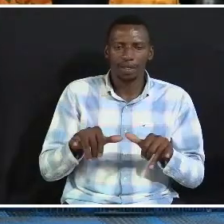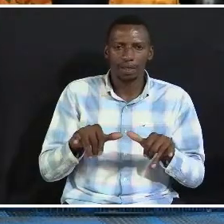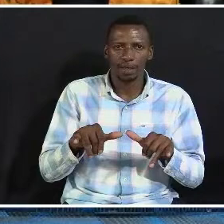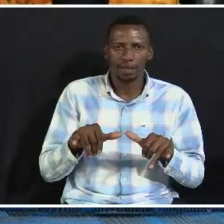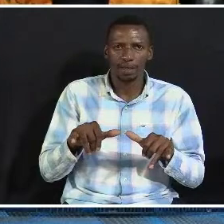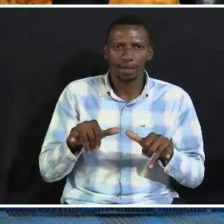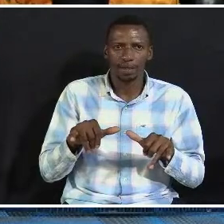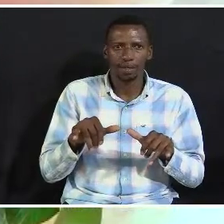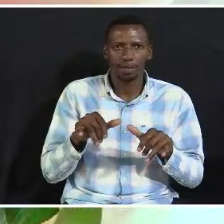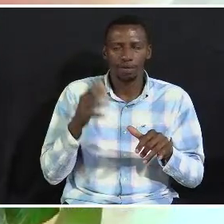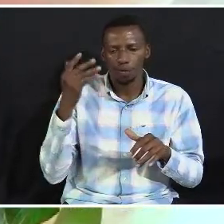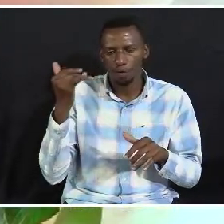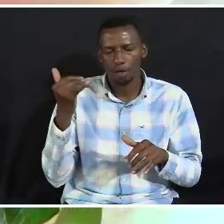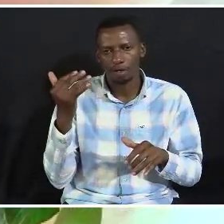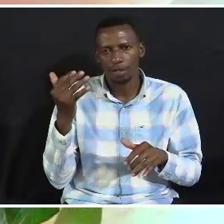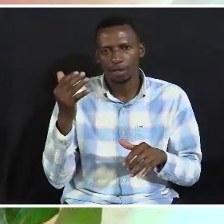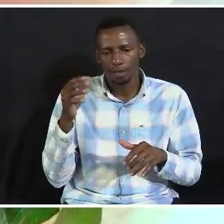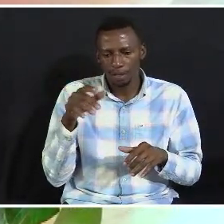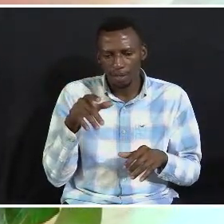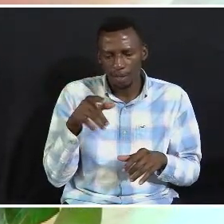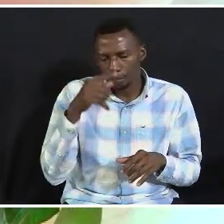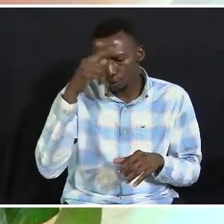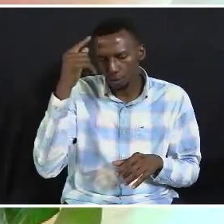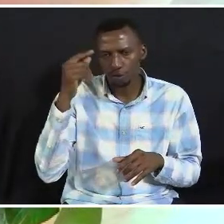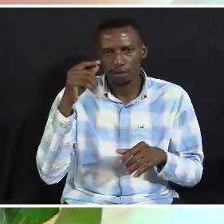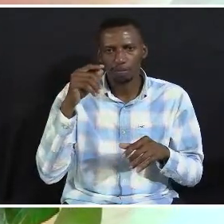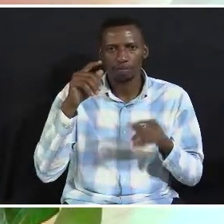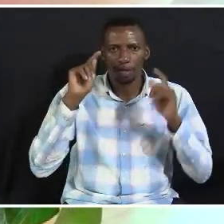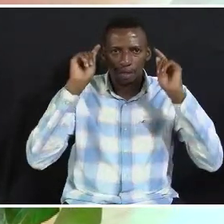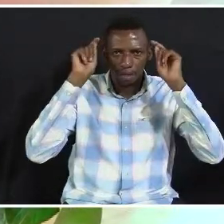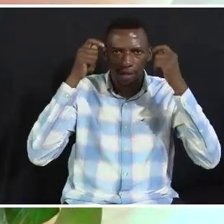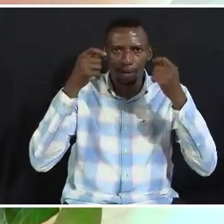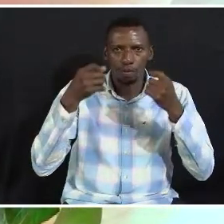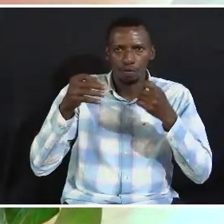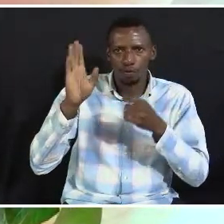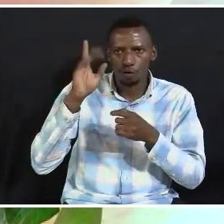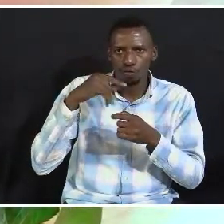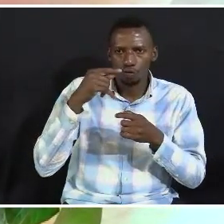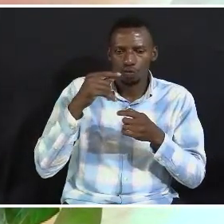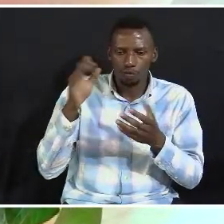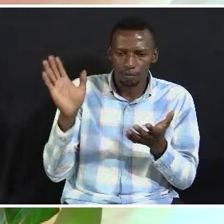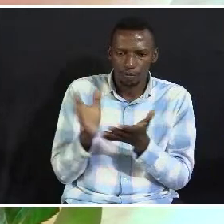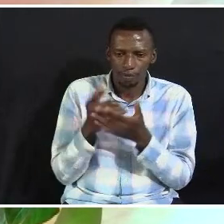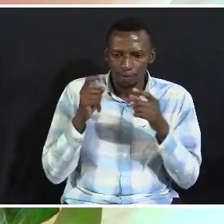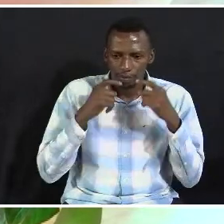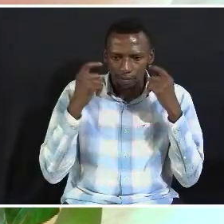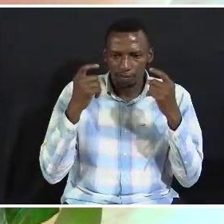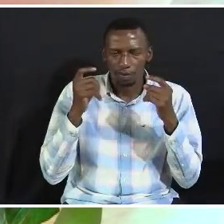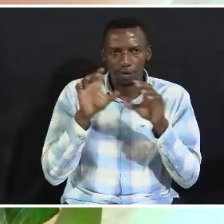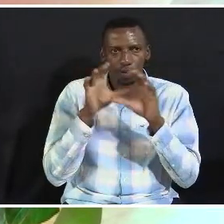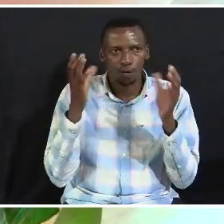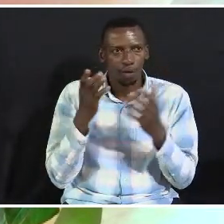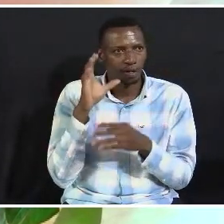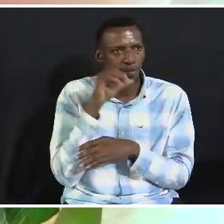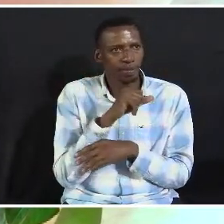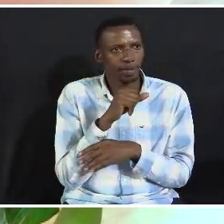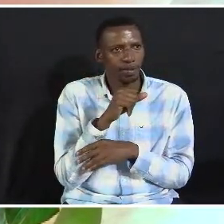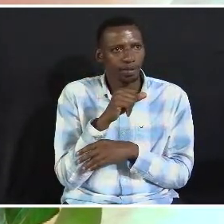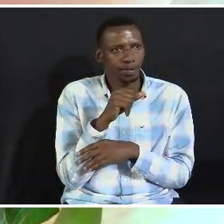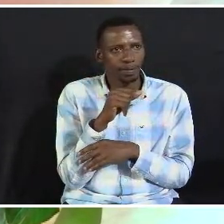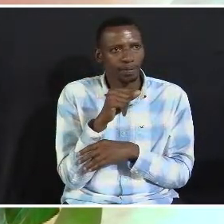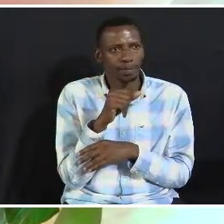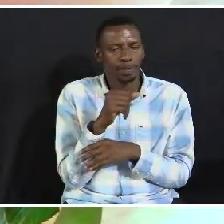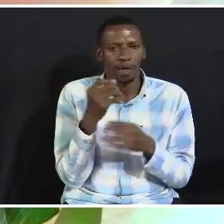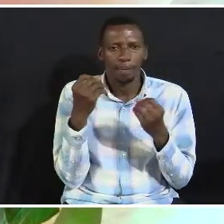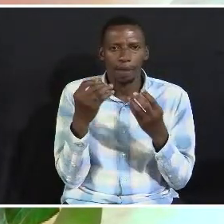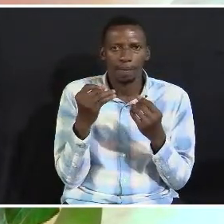prayer room has become the supper room. Because the Lamb of God who takes away the sin of the world is missing. In many of our homes,